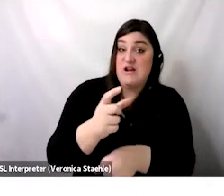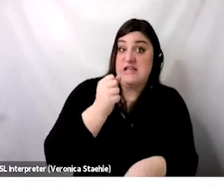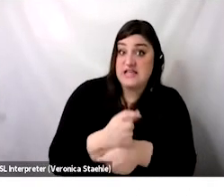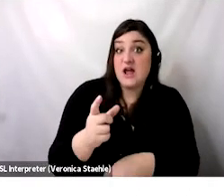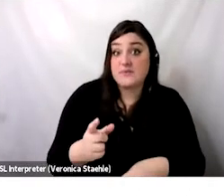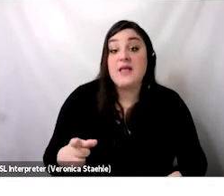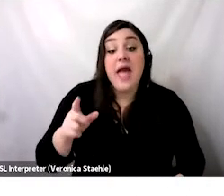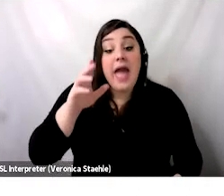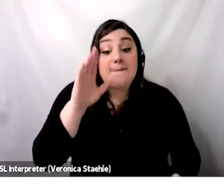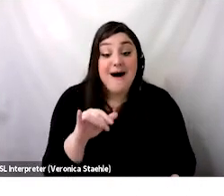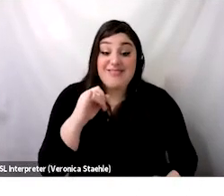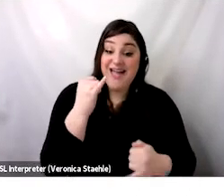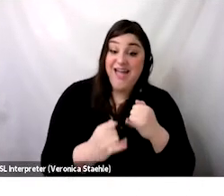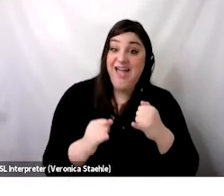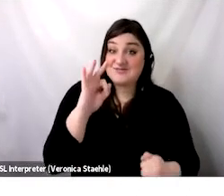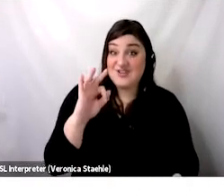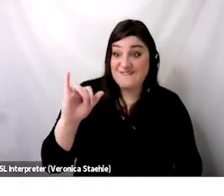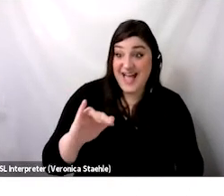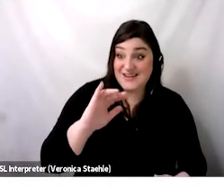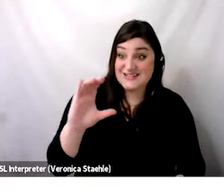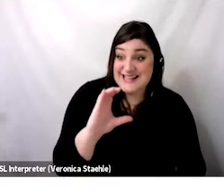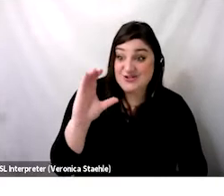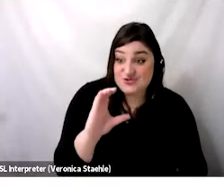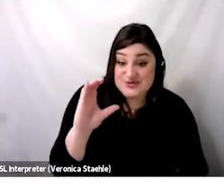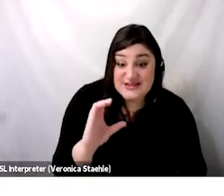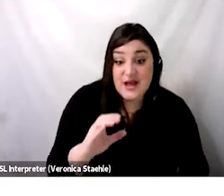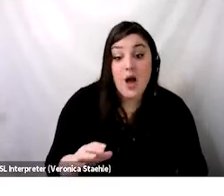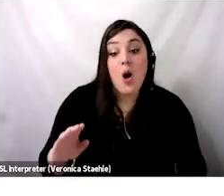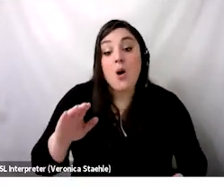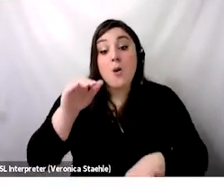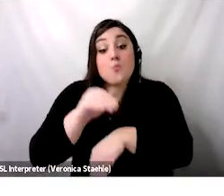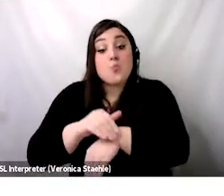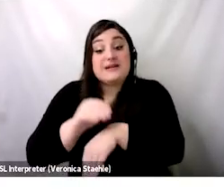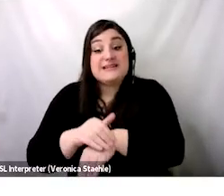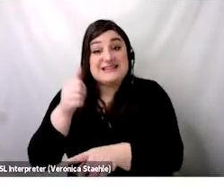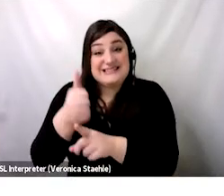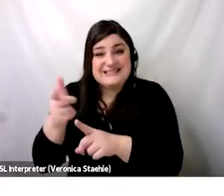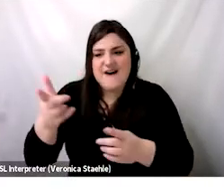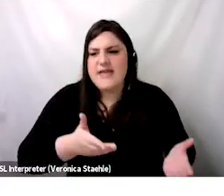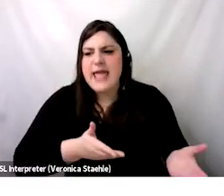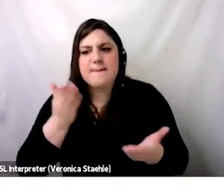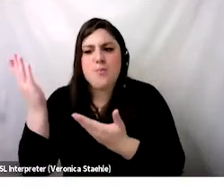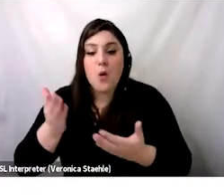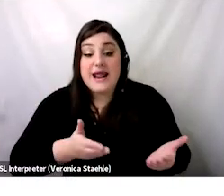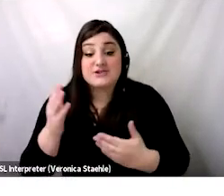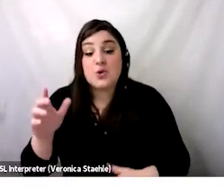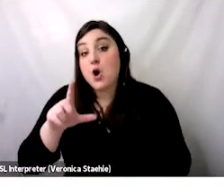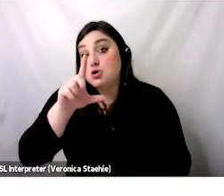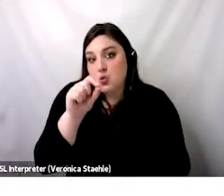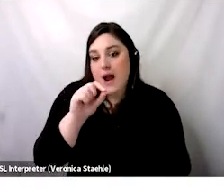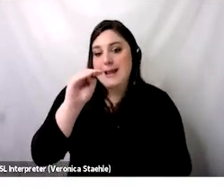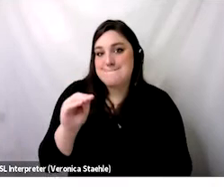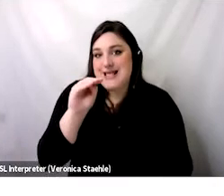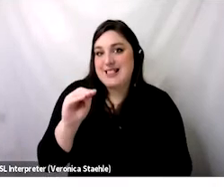was importing more than over 20 million pounds of tobacco. But as the New World